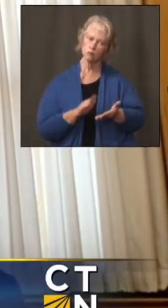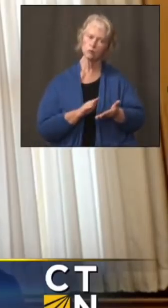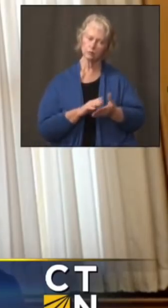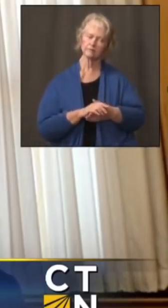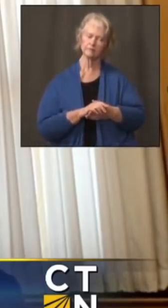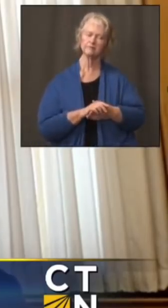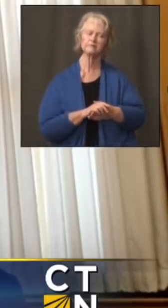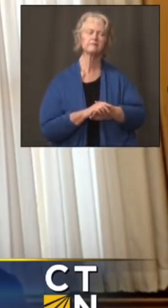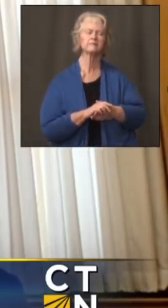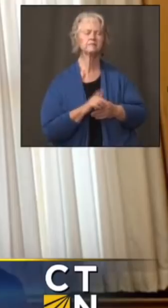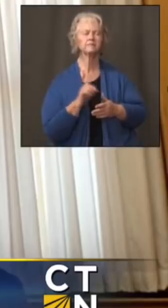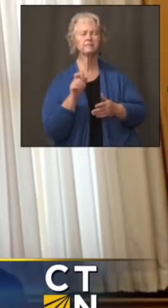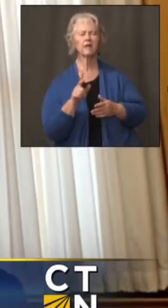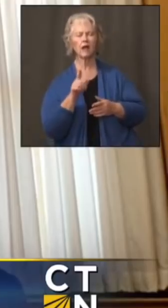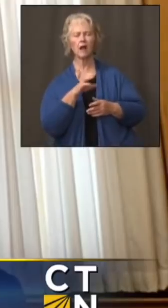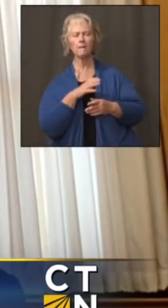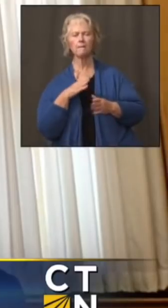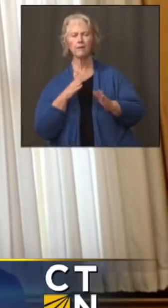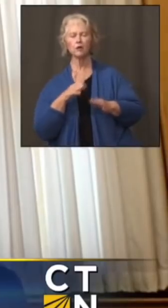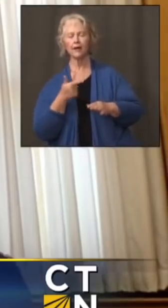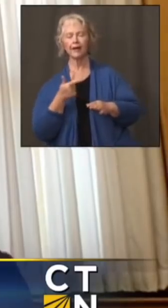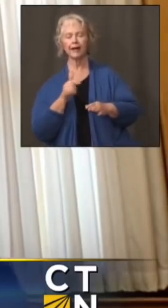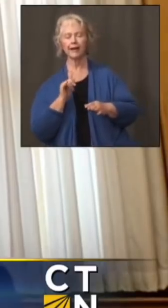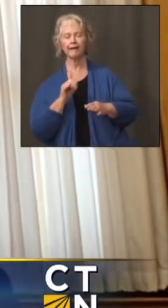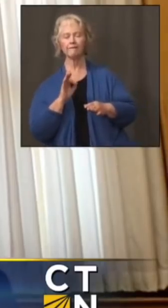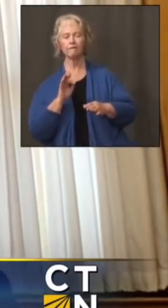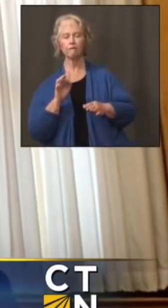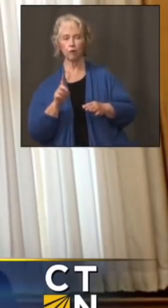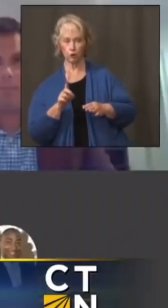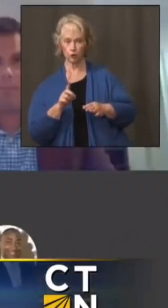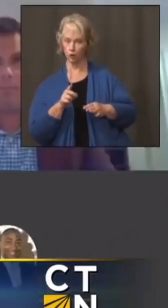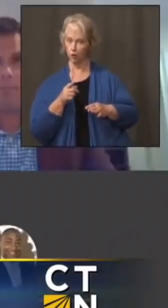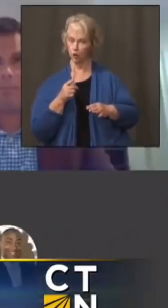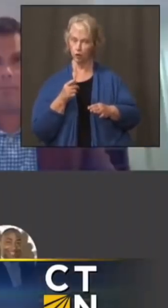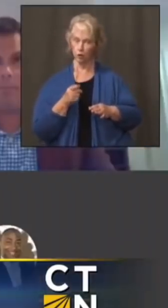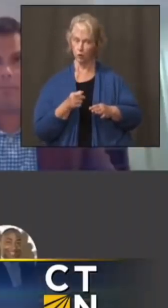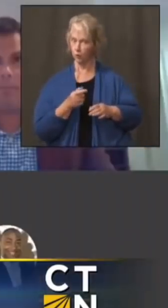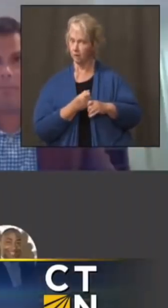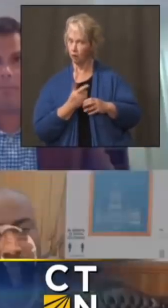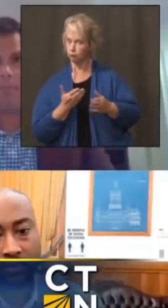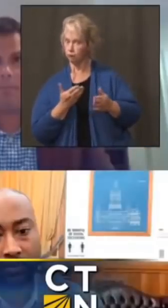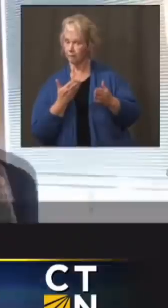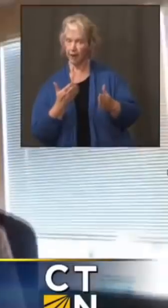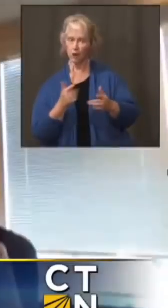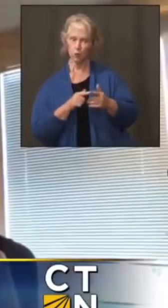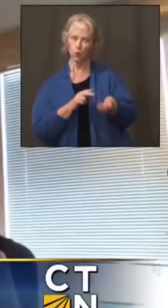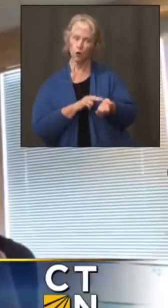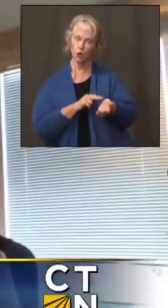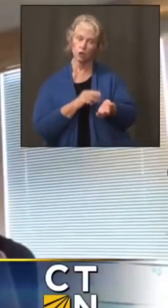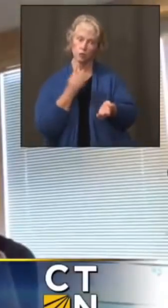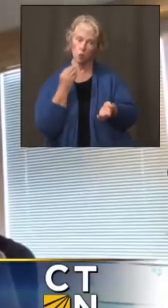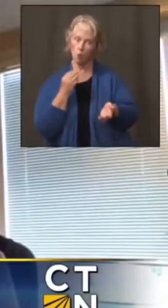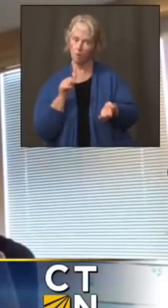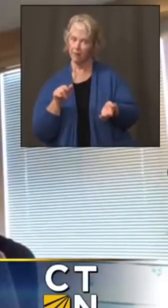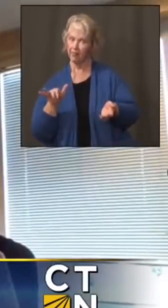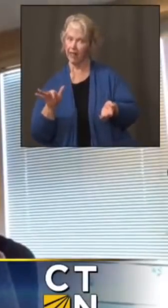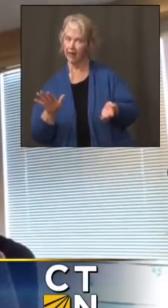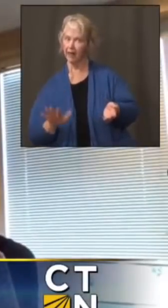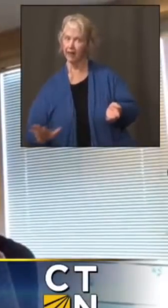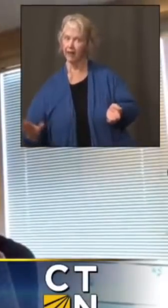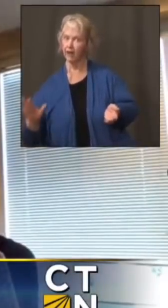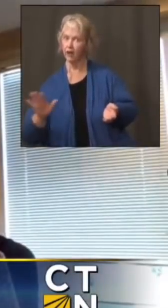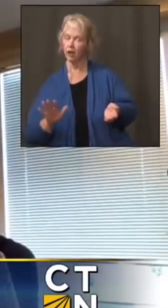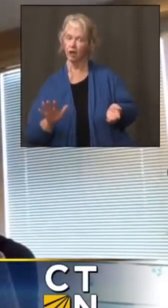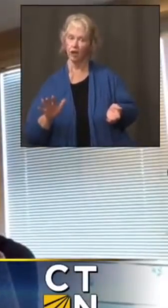Thank you. And Commissioner Gifford, are you making any sort of recommendations to nursing homes in Southeastern Connecticut to